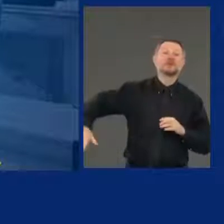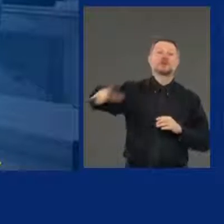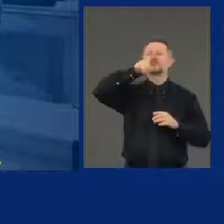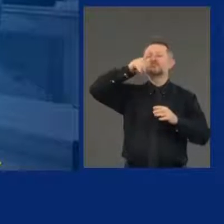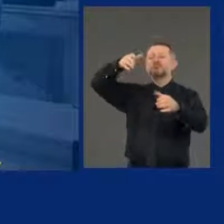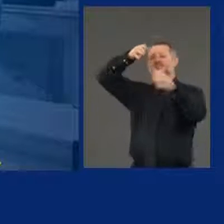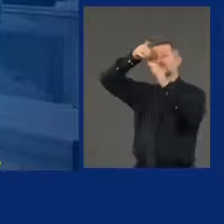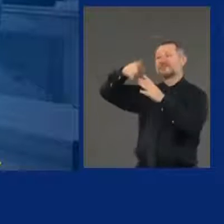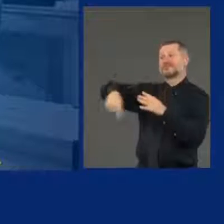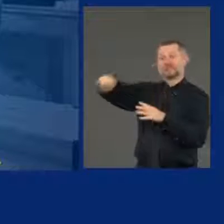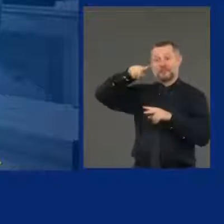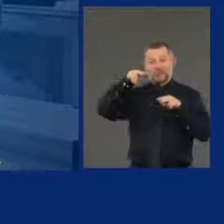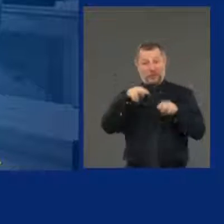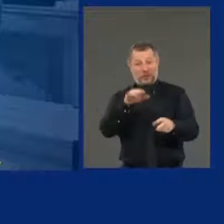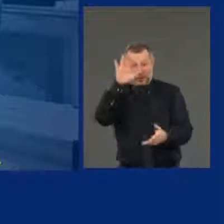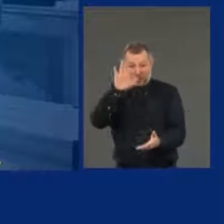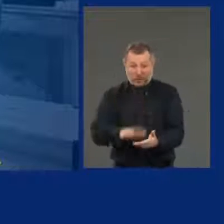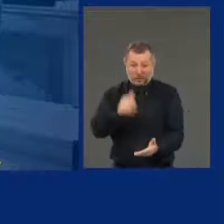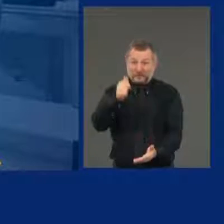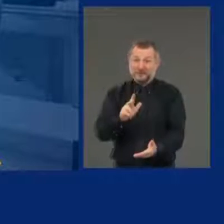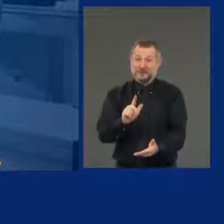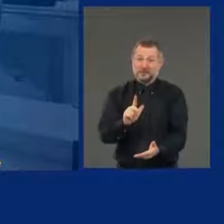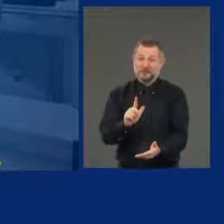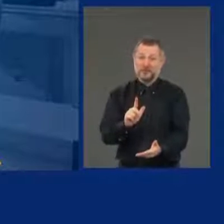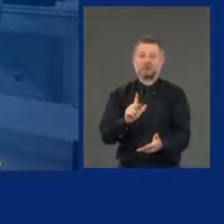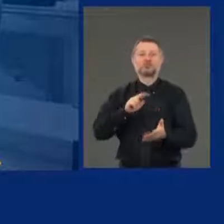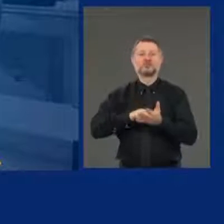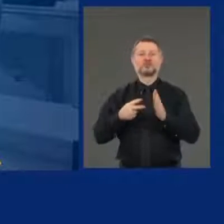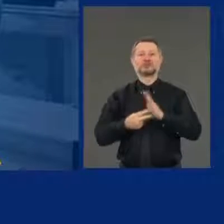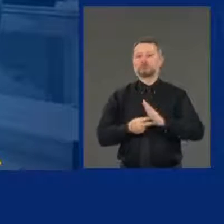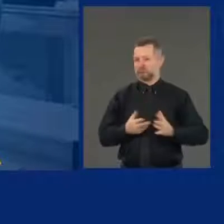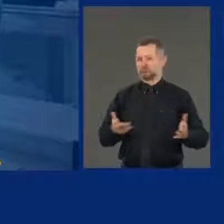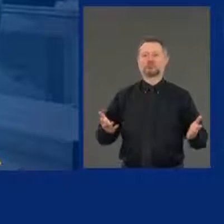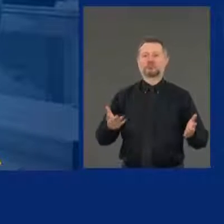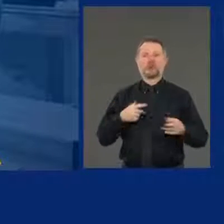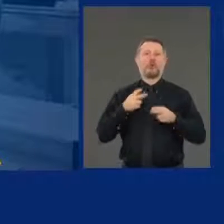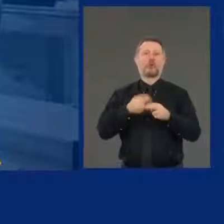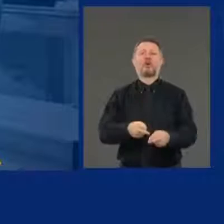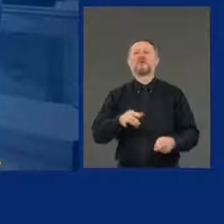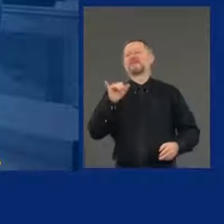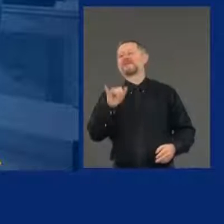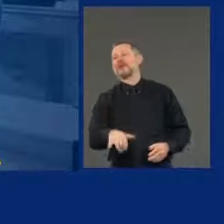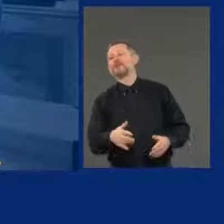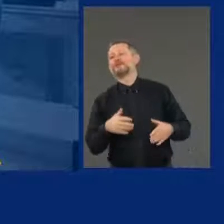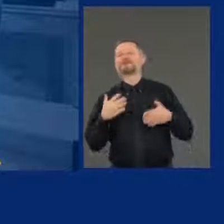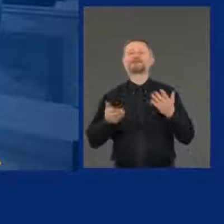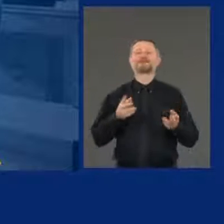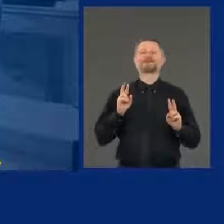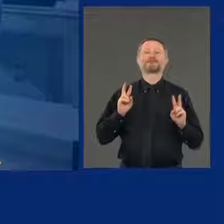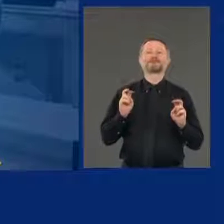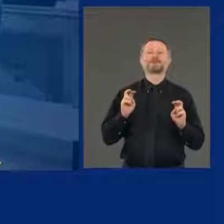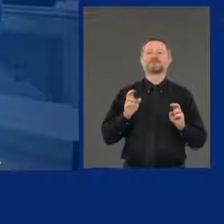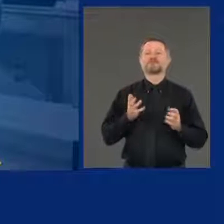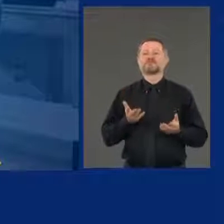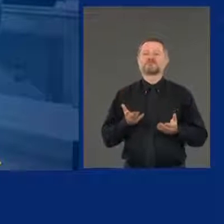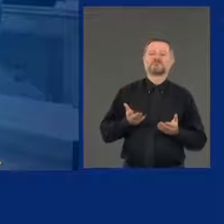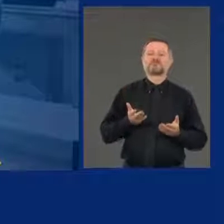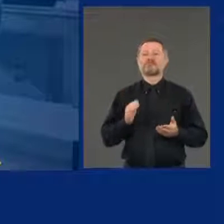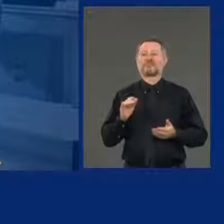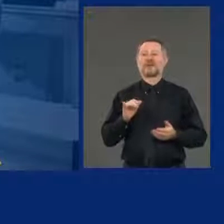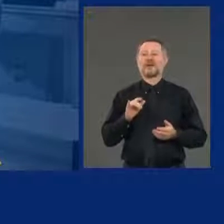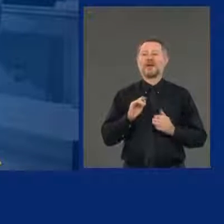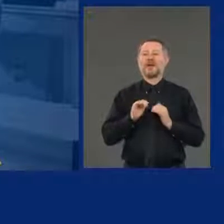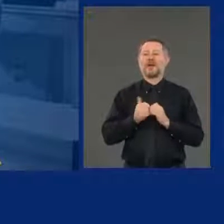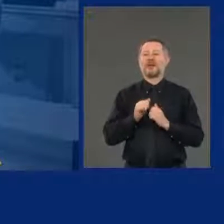low, it's basically a question of how